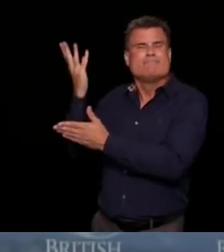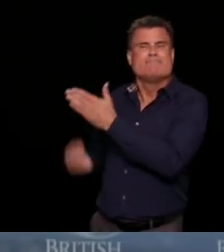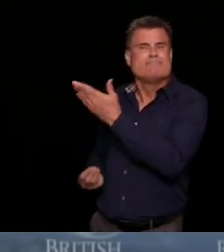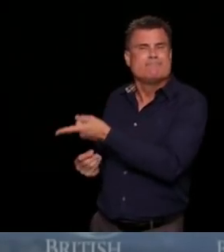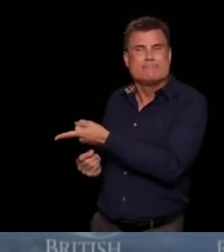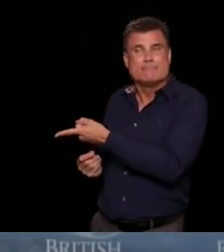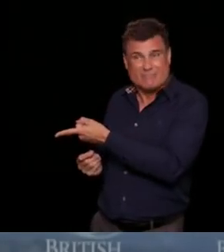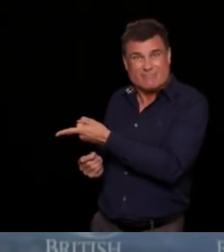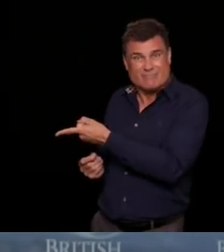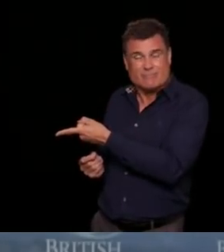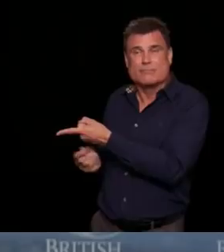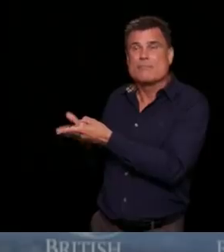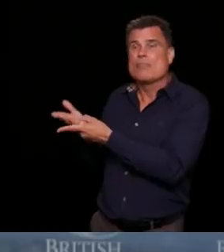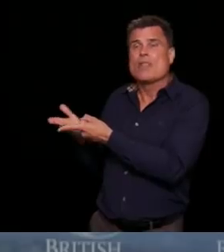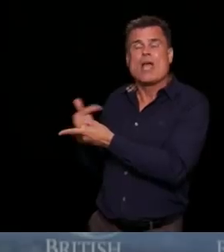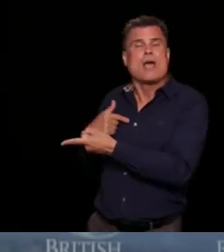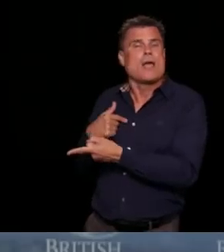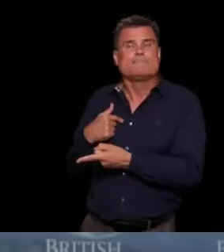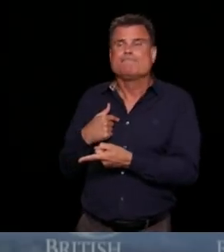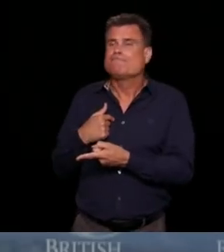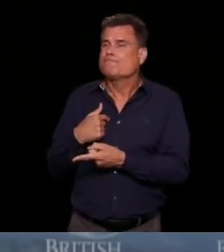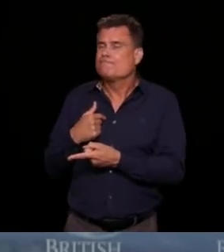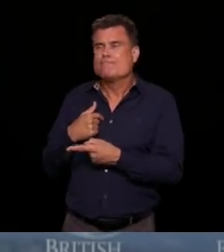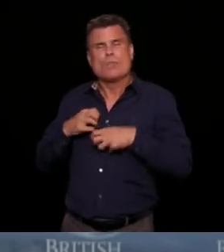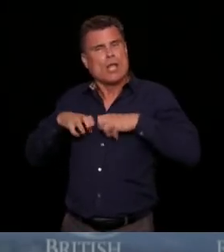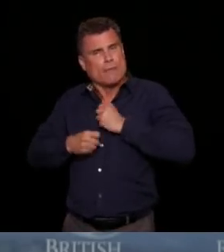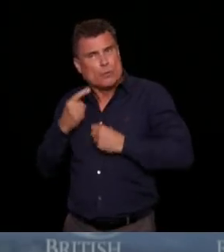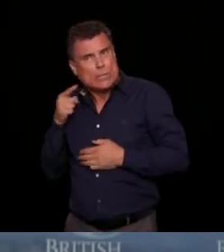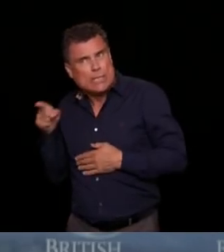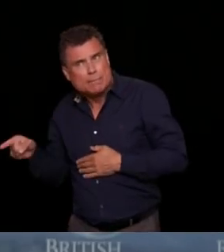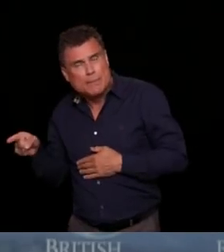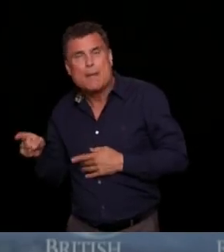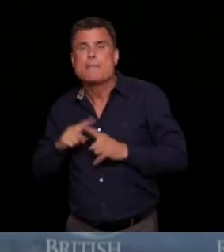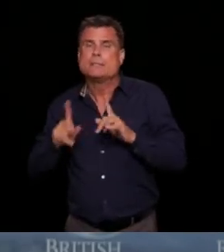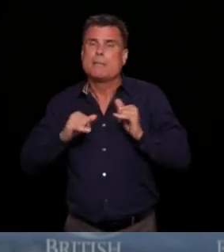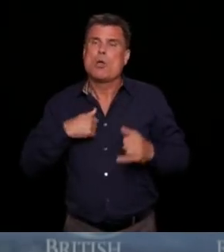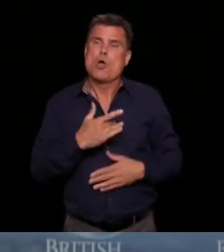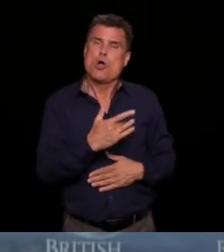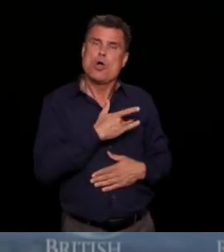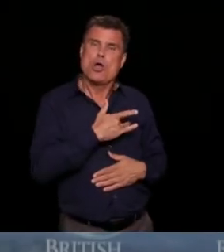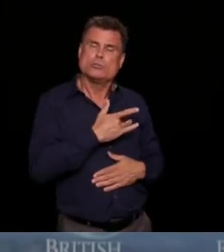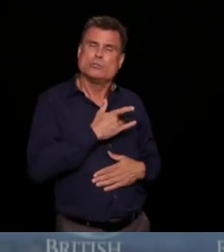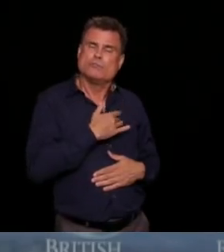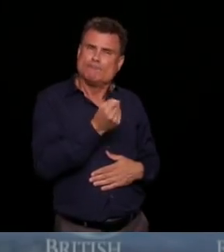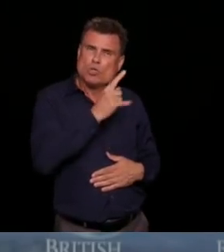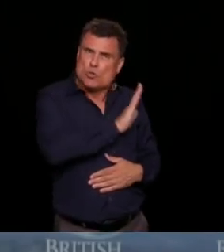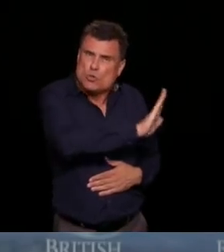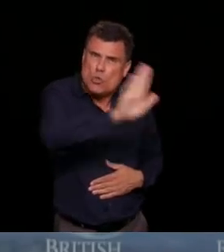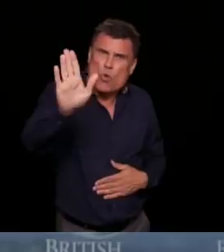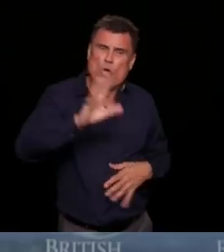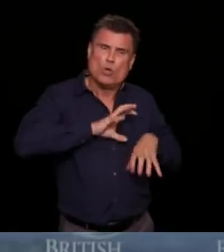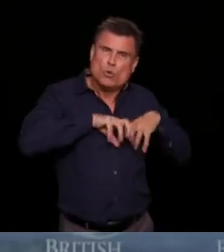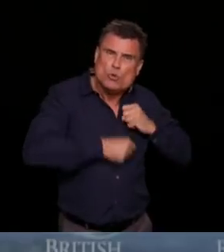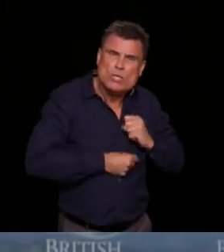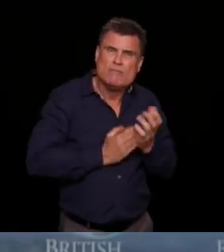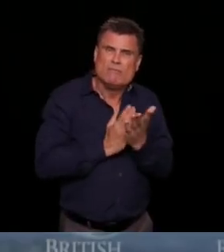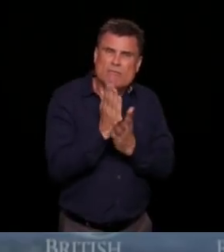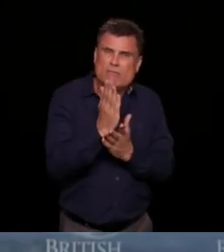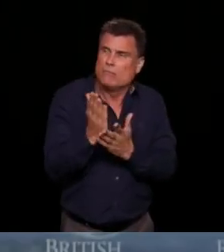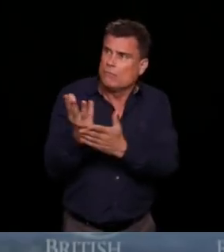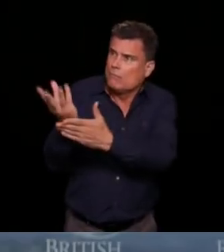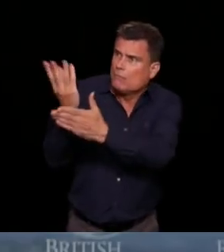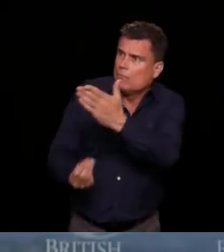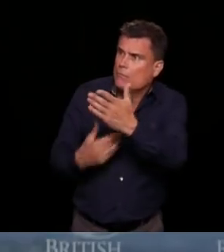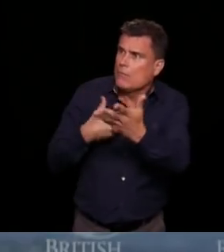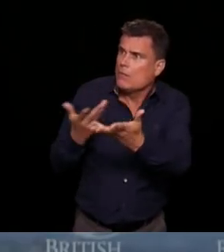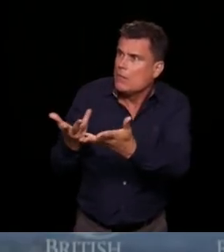who are struggling in these times that we hear you and we grieve with you. I think that